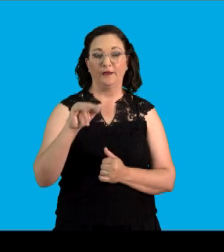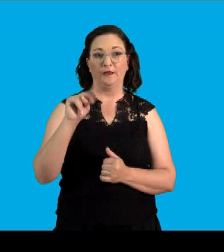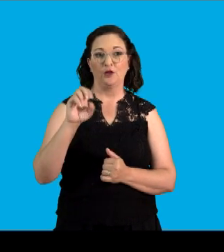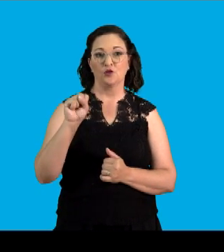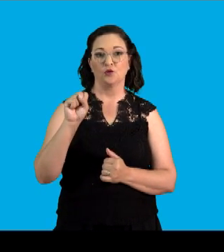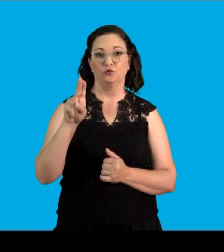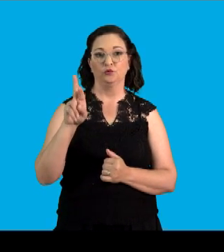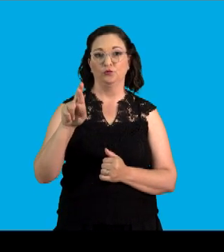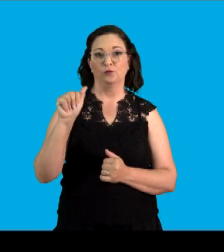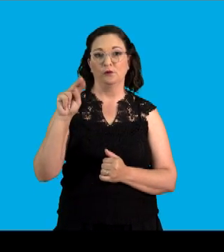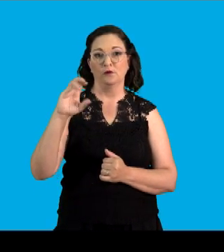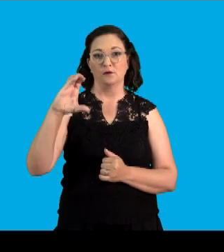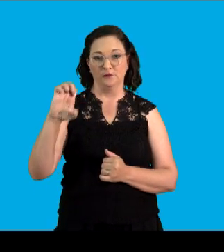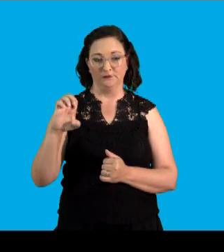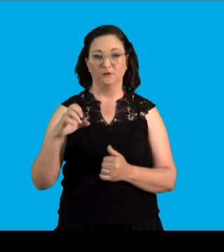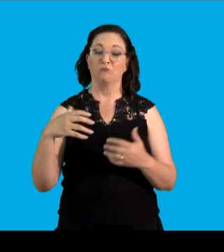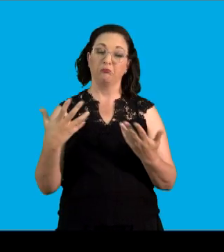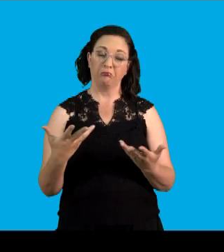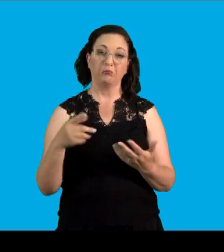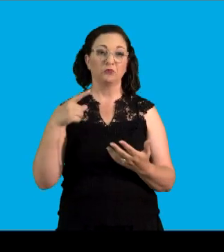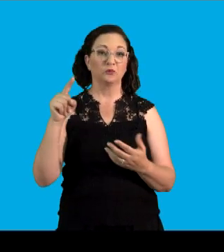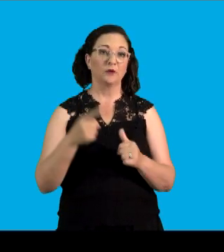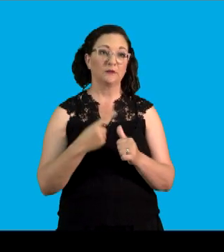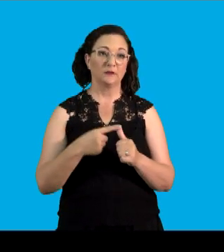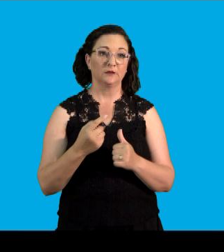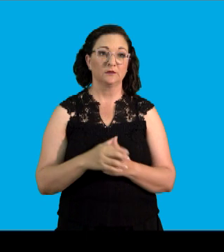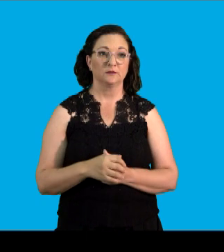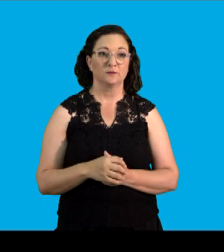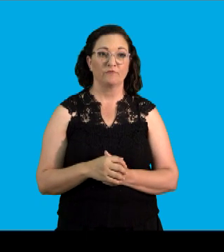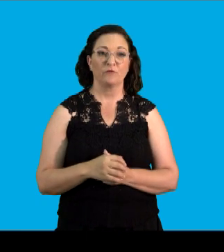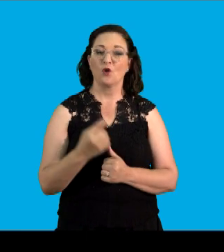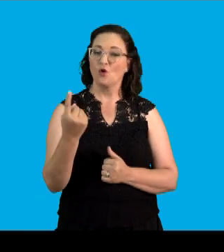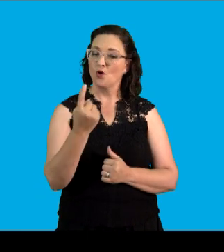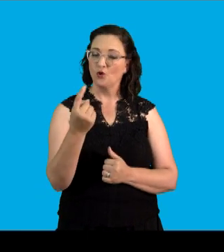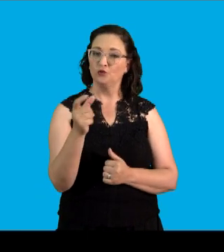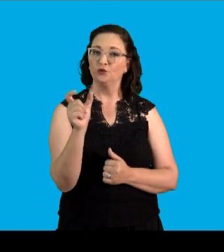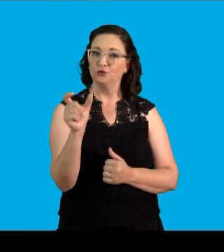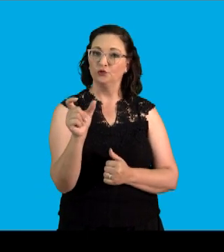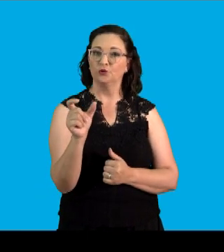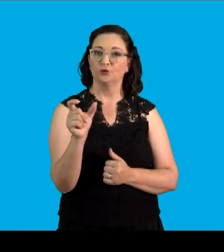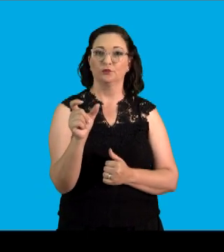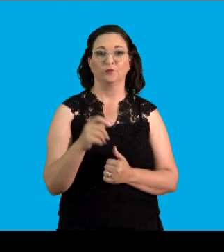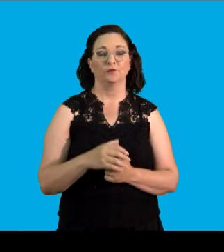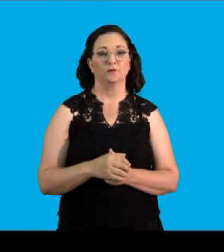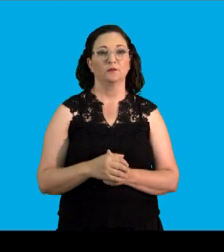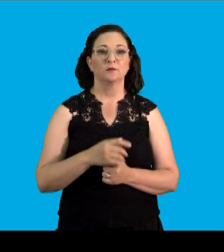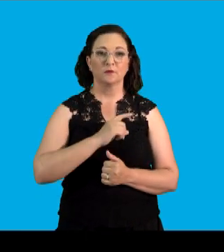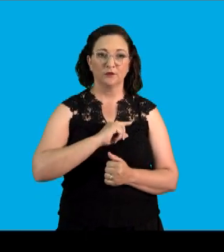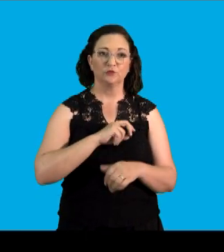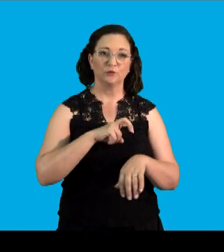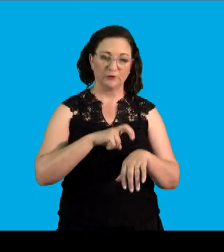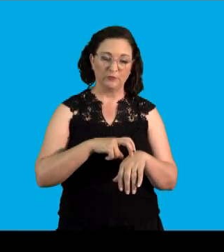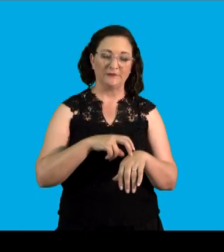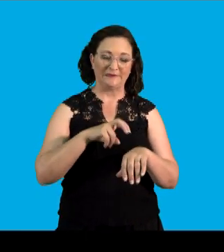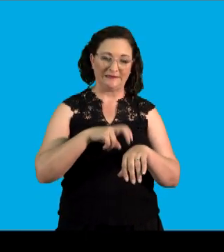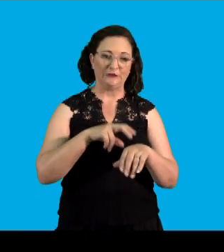insurance. That is the correct answer. Remember the instruction says write only the word next to the question number. That's what we've